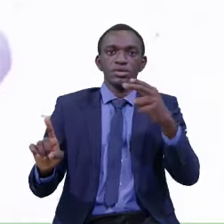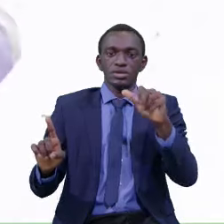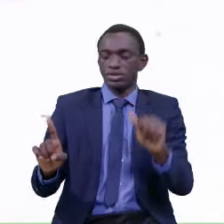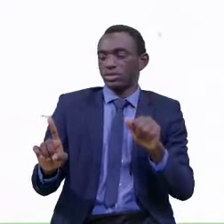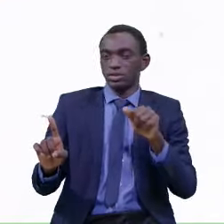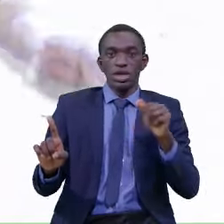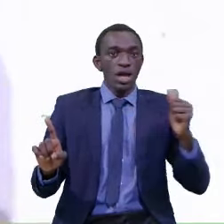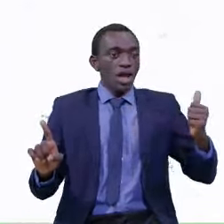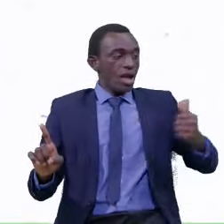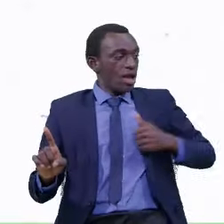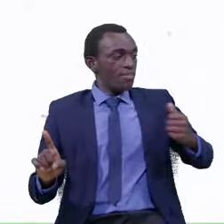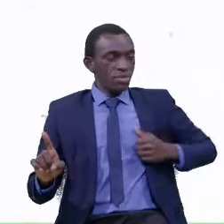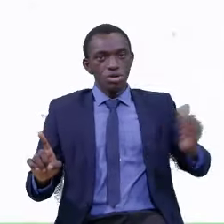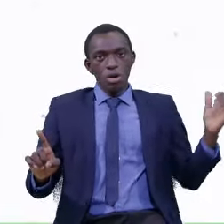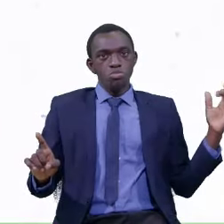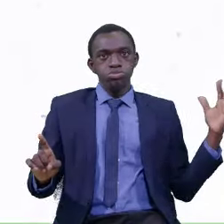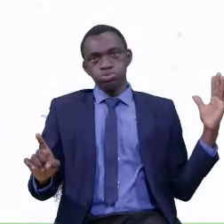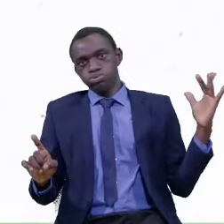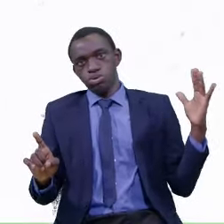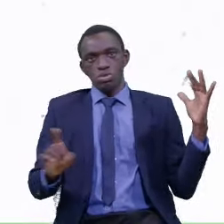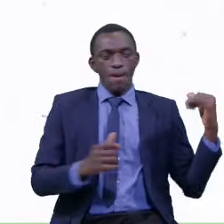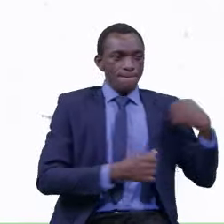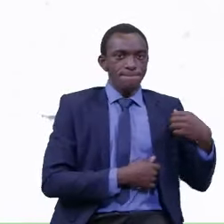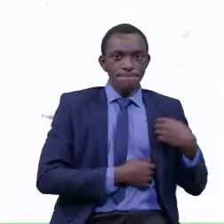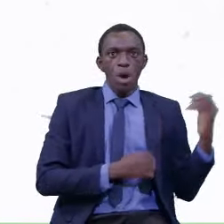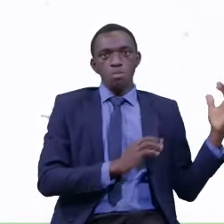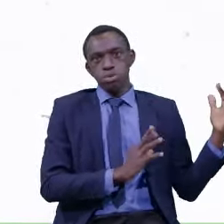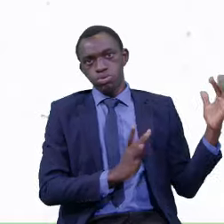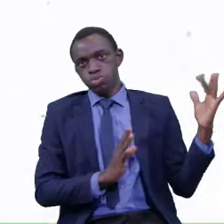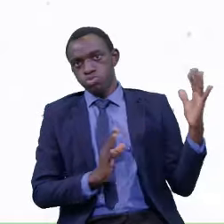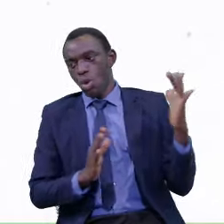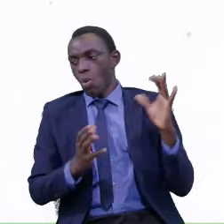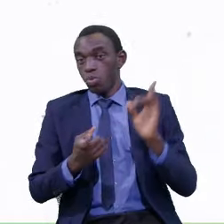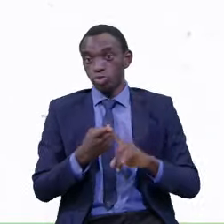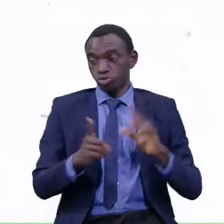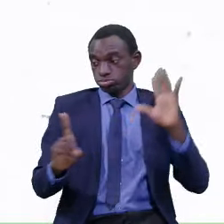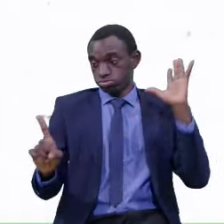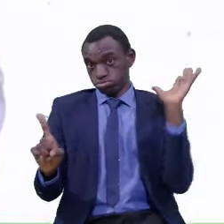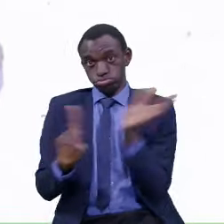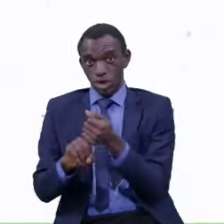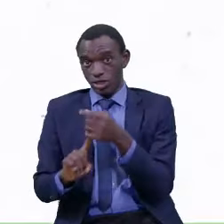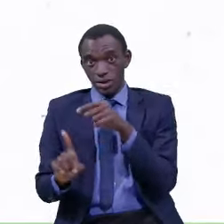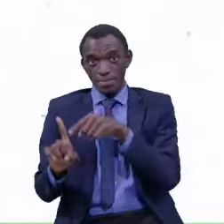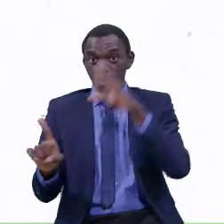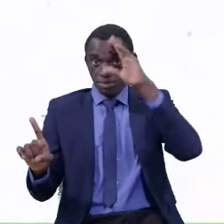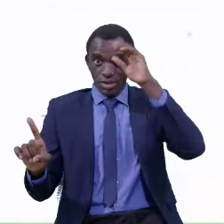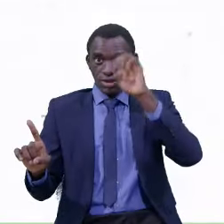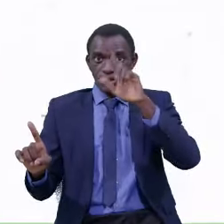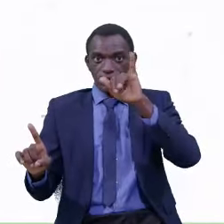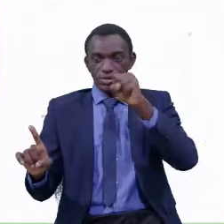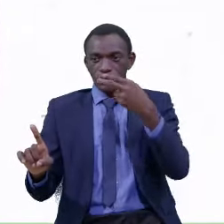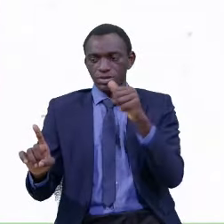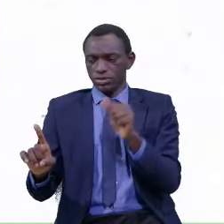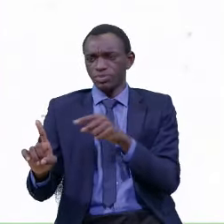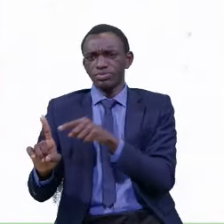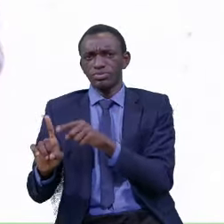to arrest him and take him away to a foreign country. He had the word of knowledge. He knew that